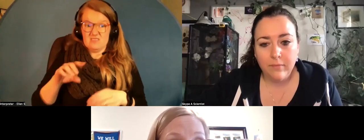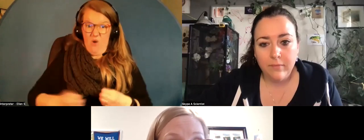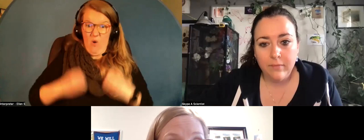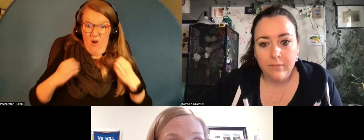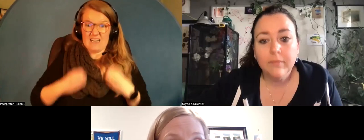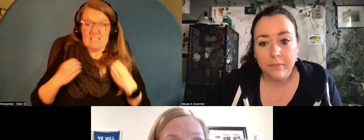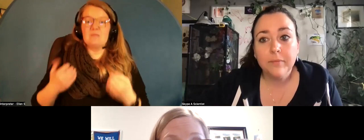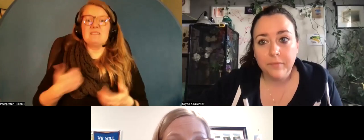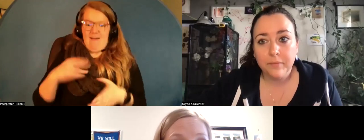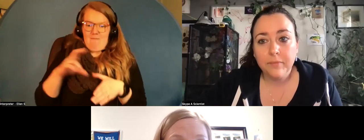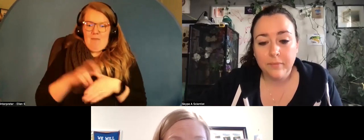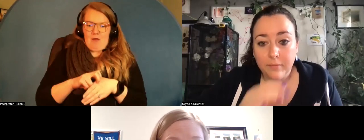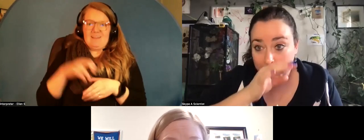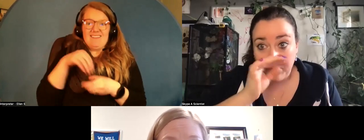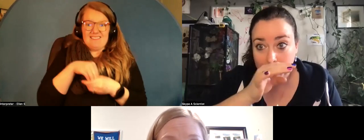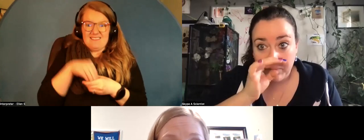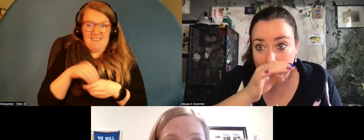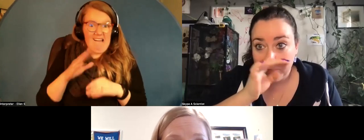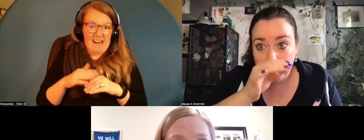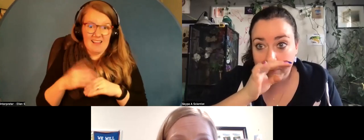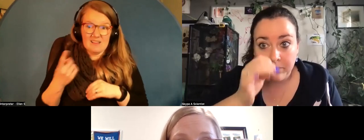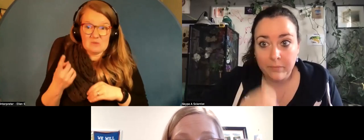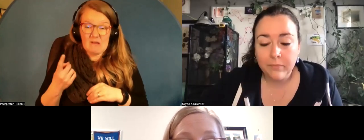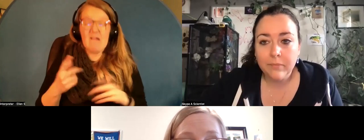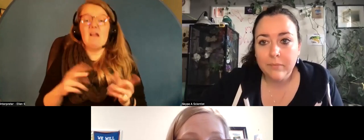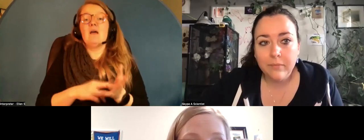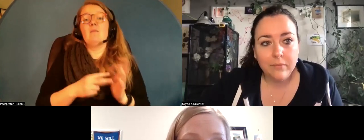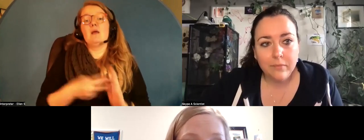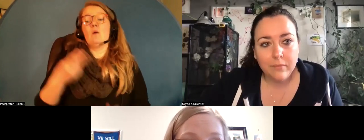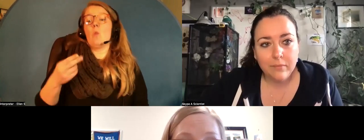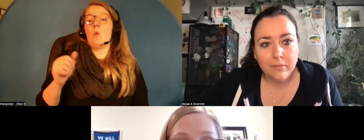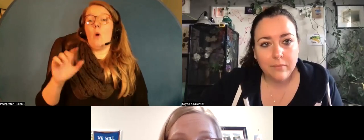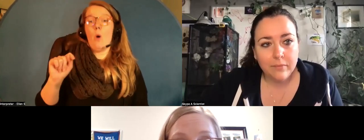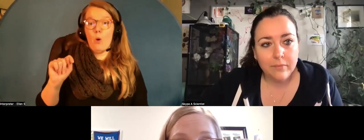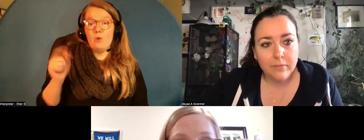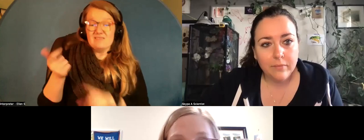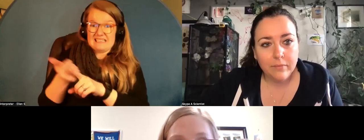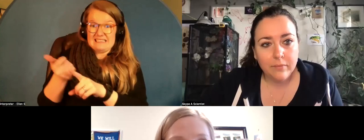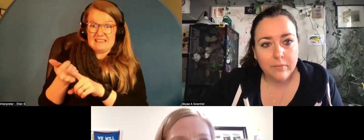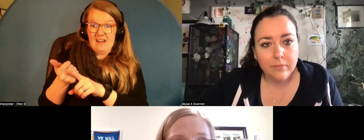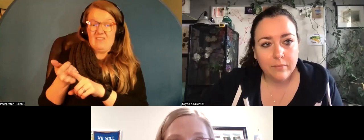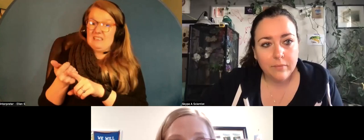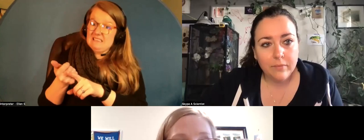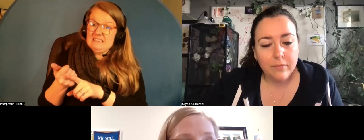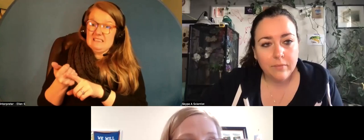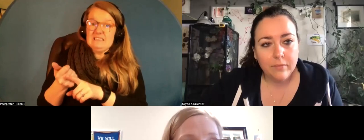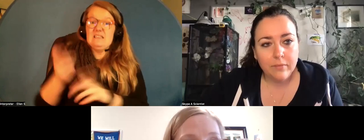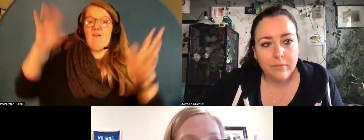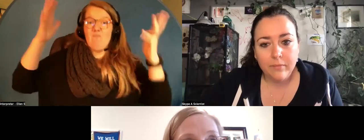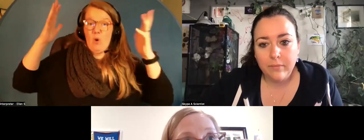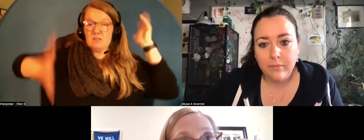one parasite. So if their hosts are threatened, or are facing deforestation,